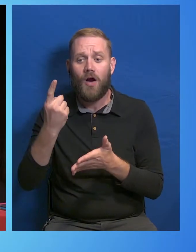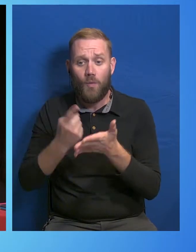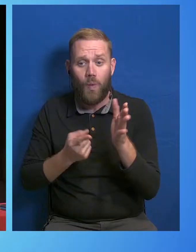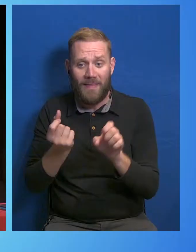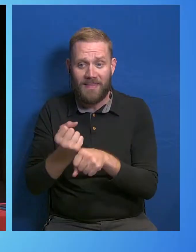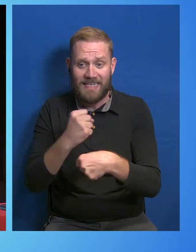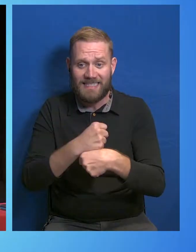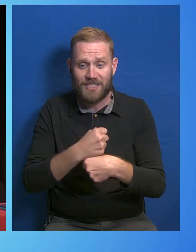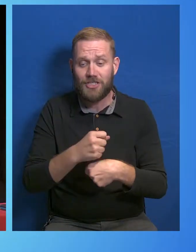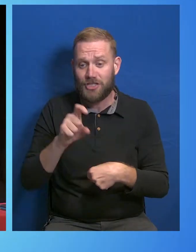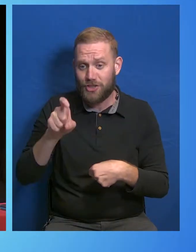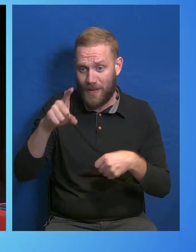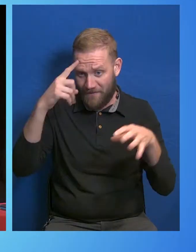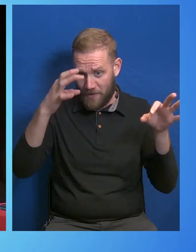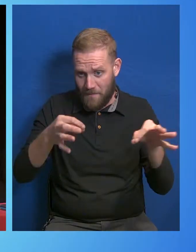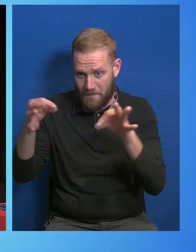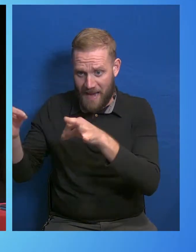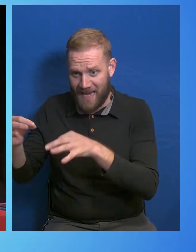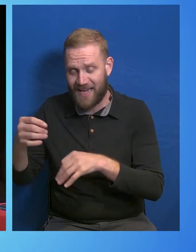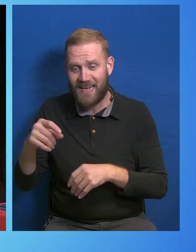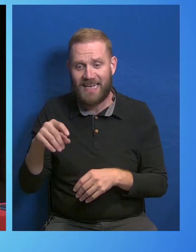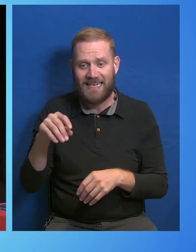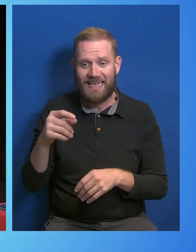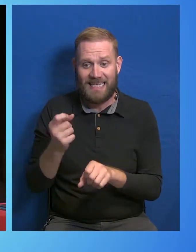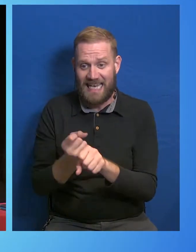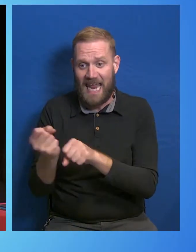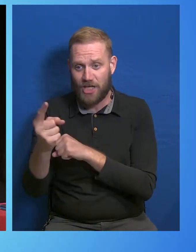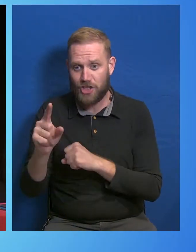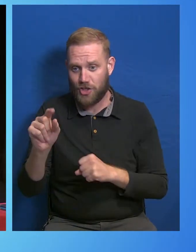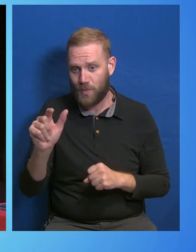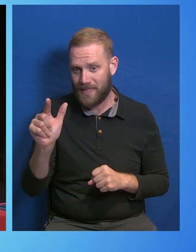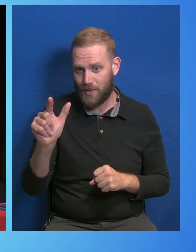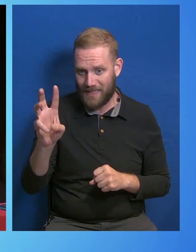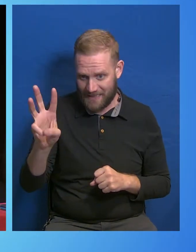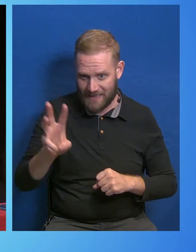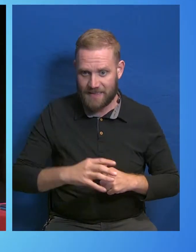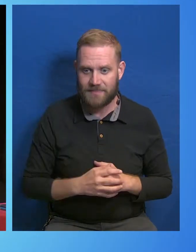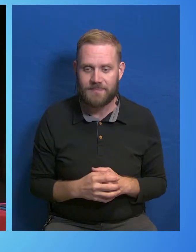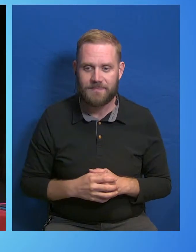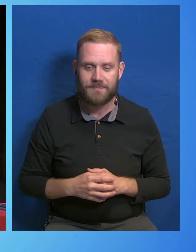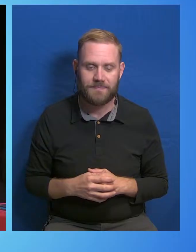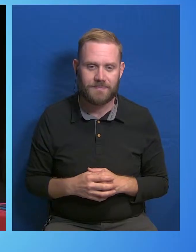to make in 2026. Yeah.